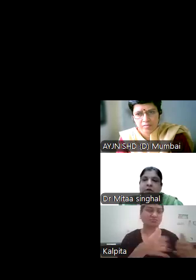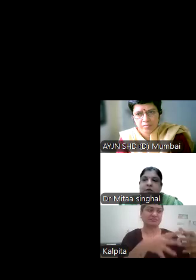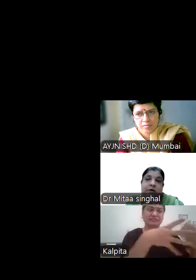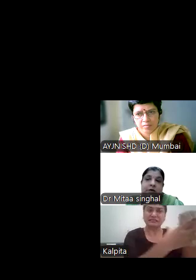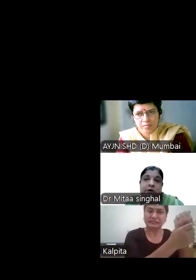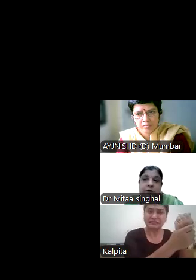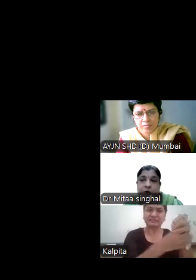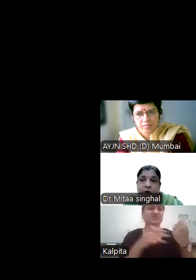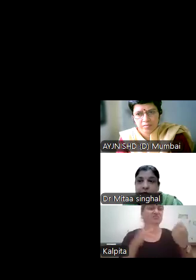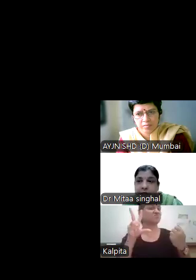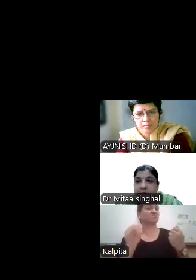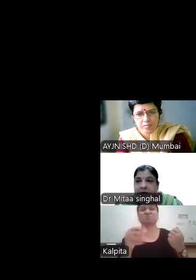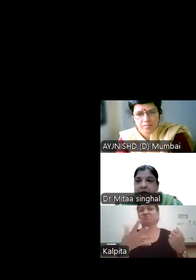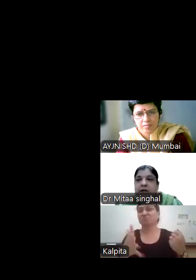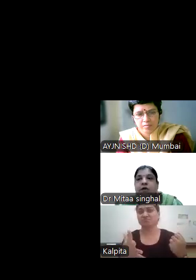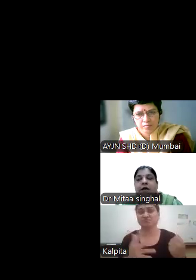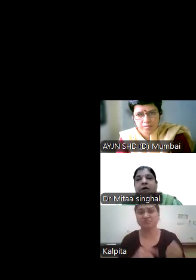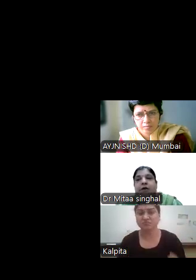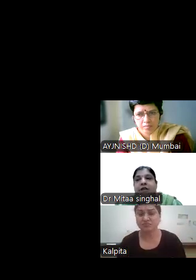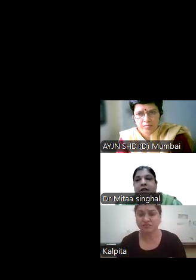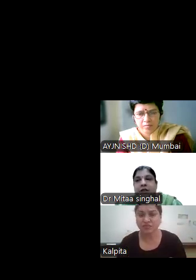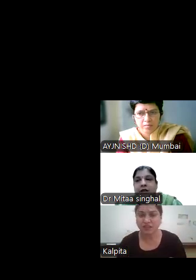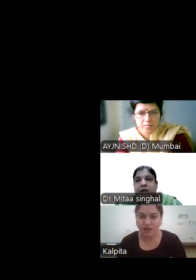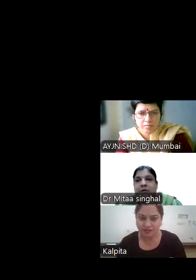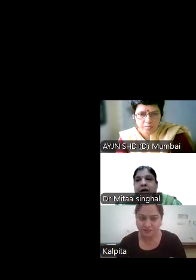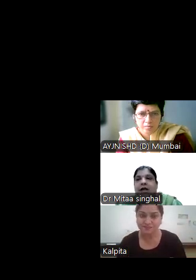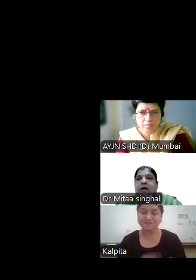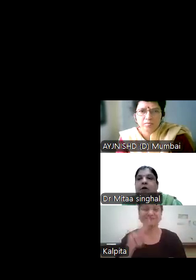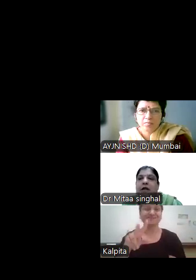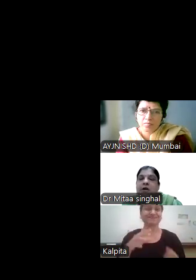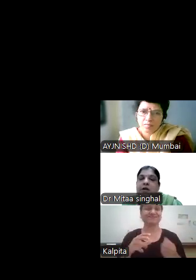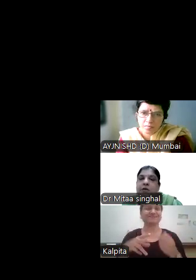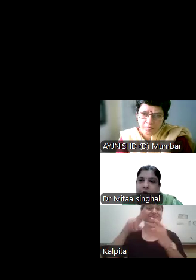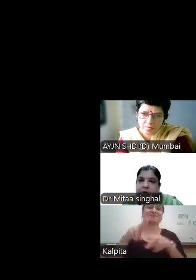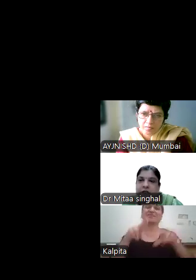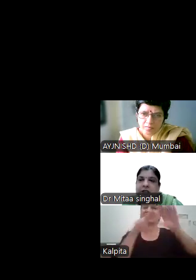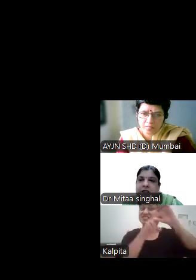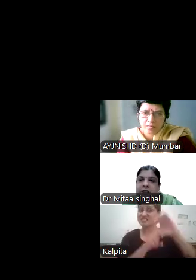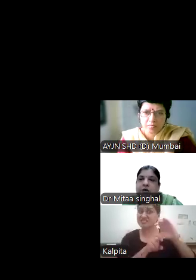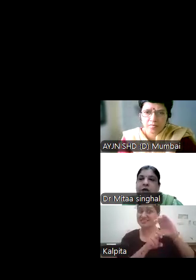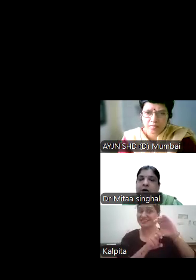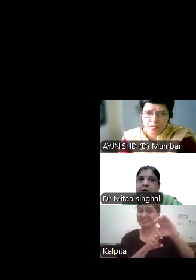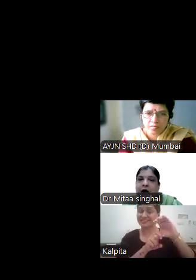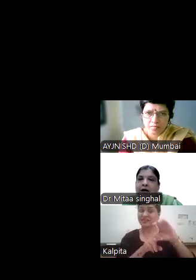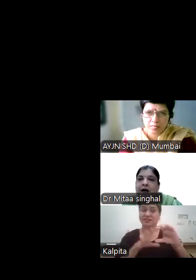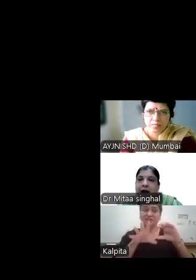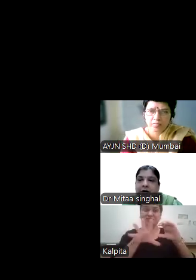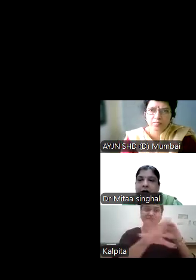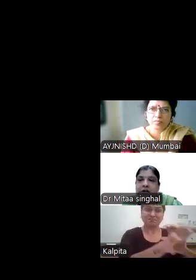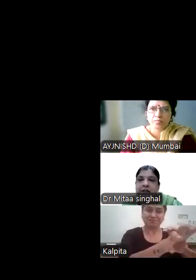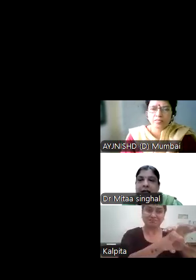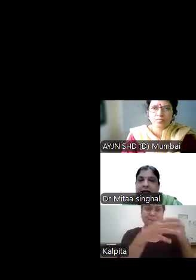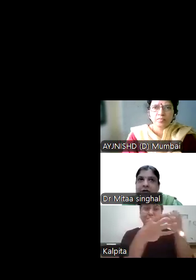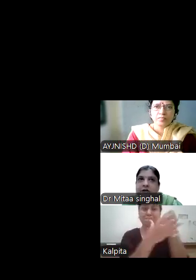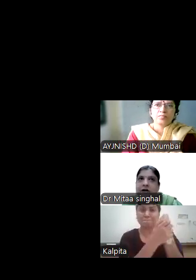with child being able to roll in the bed, to able to sit in the bed, to able to reach for objects, to able to have